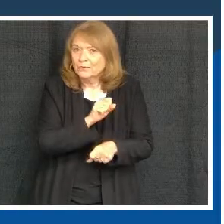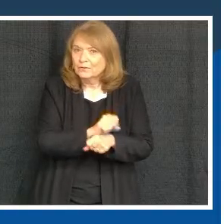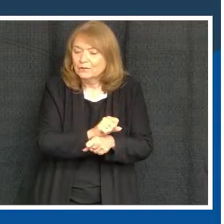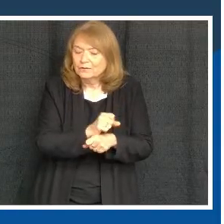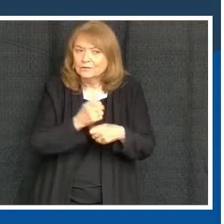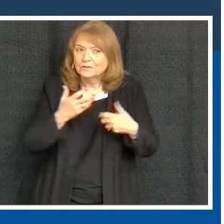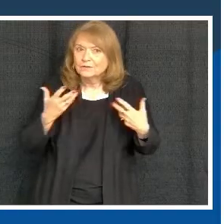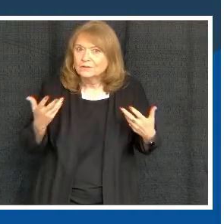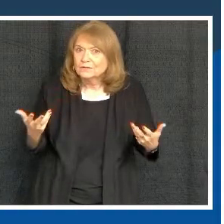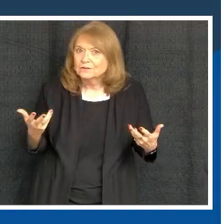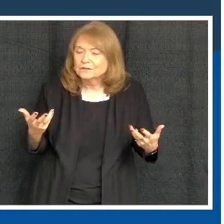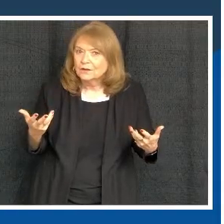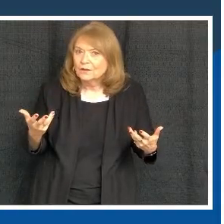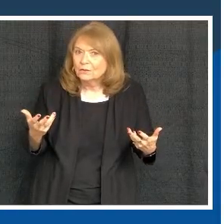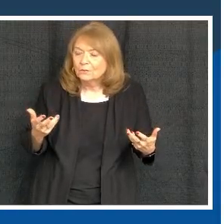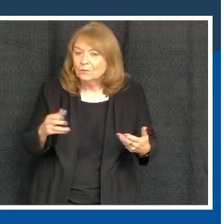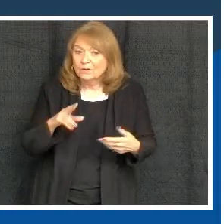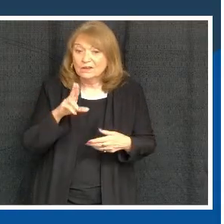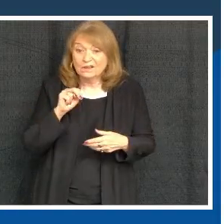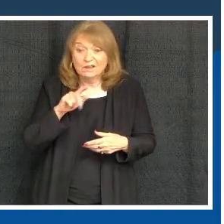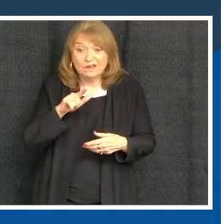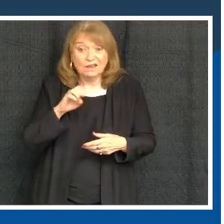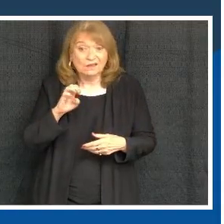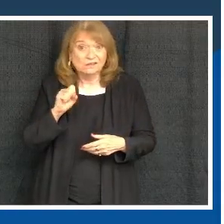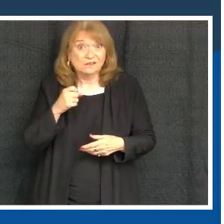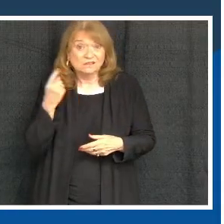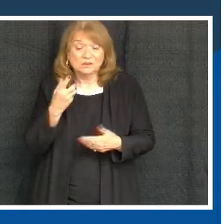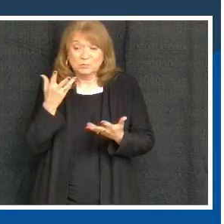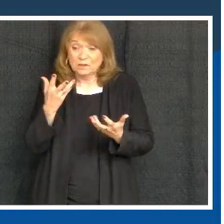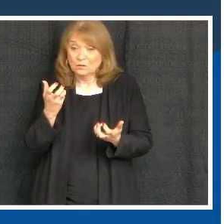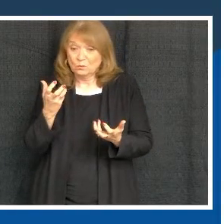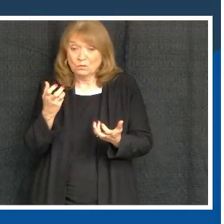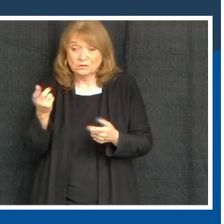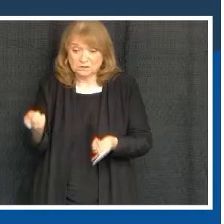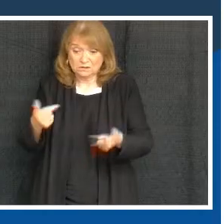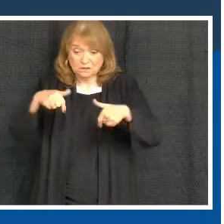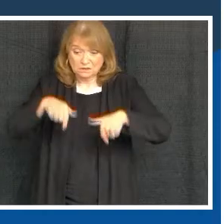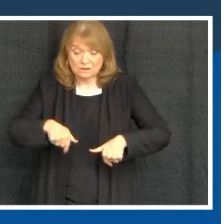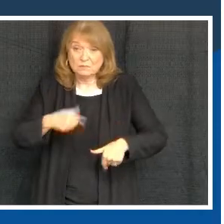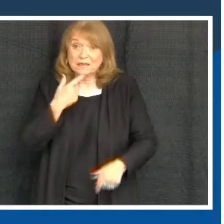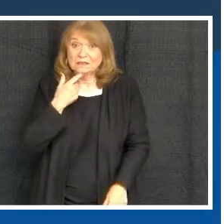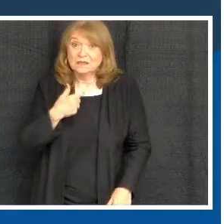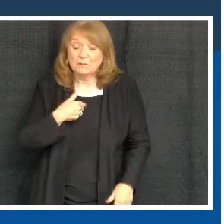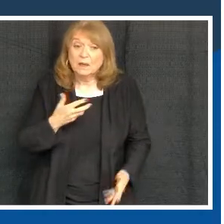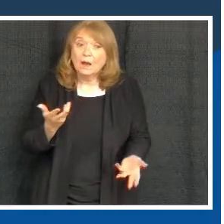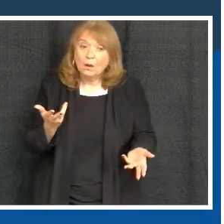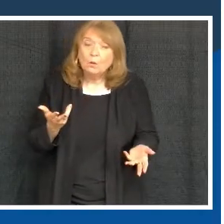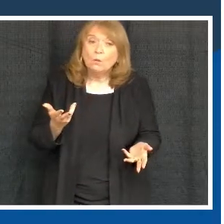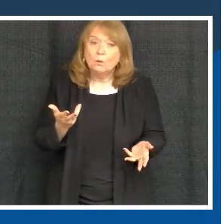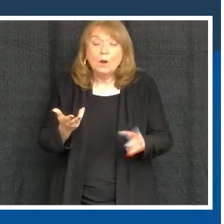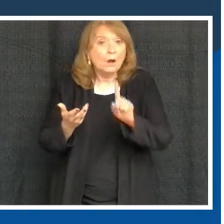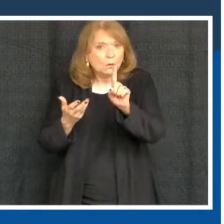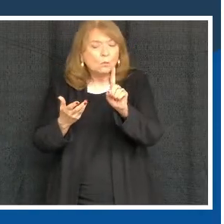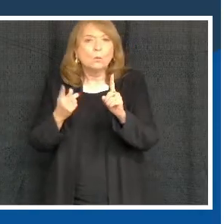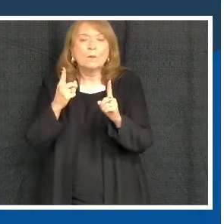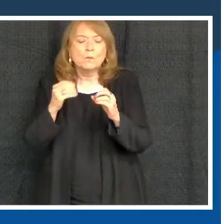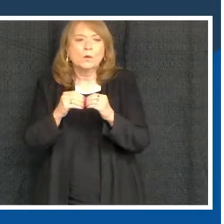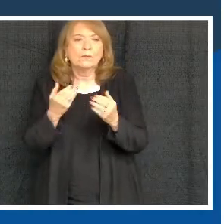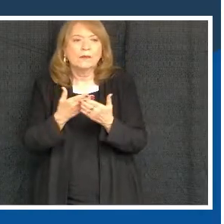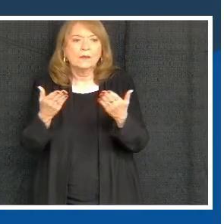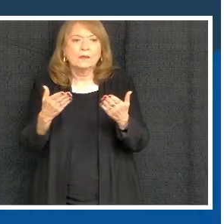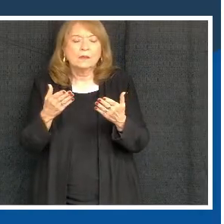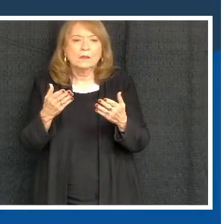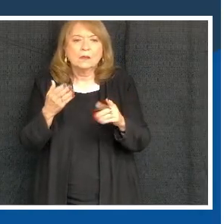So unless somebody wants to come in here and tell me, okay, well, another thing too is coming out